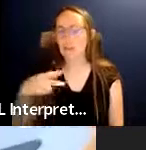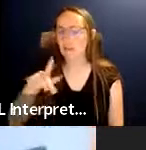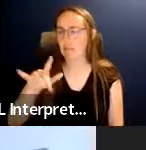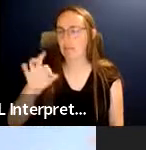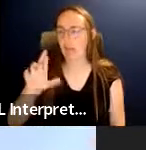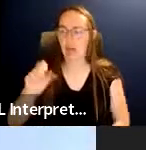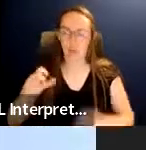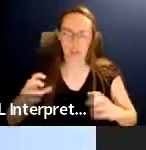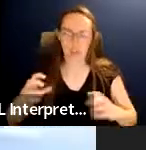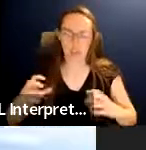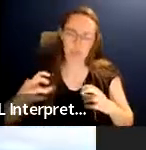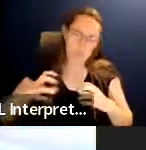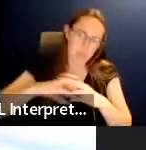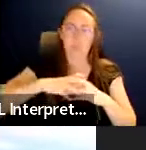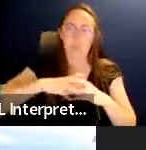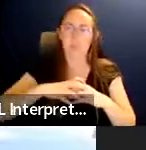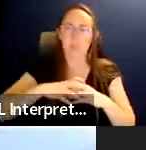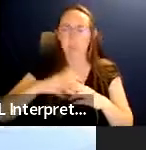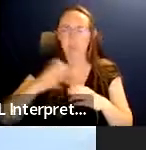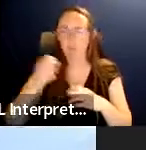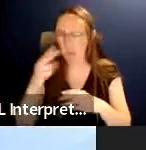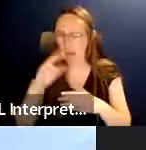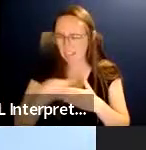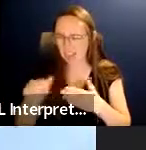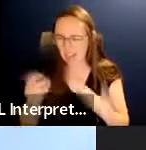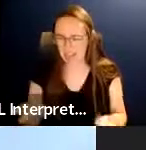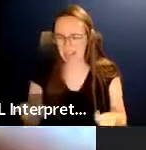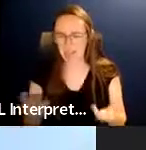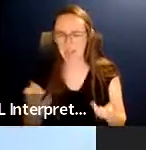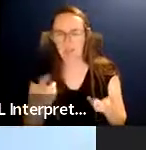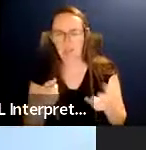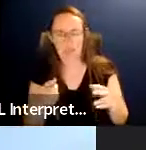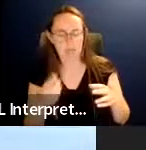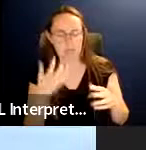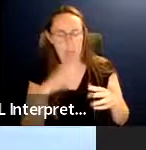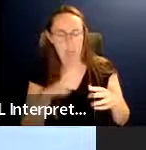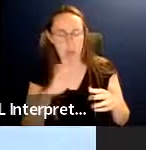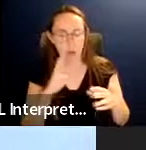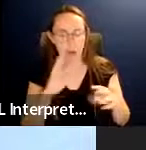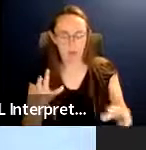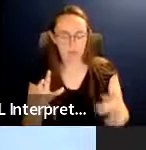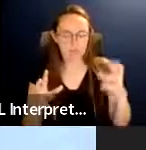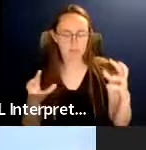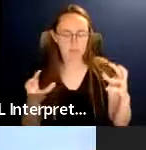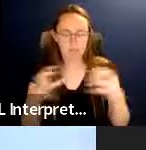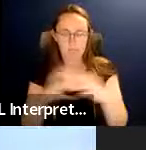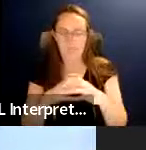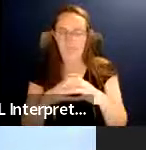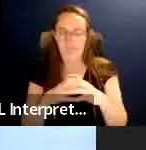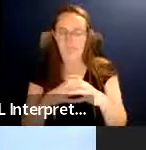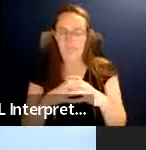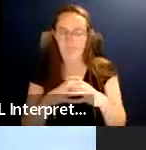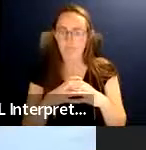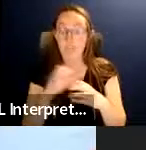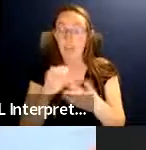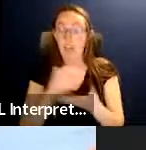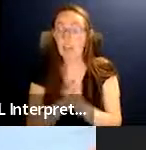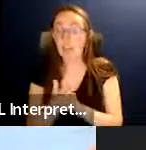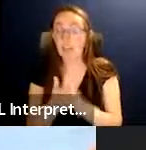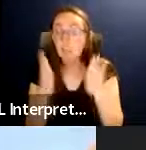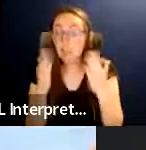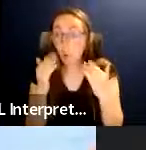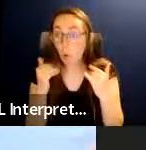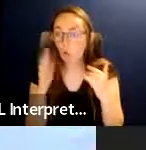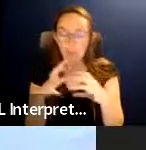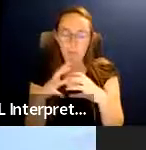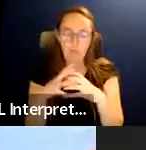So now I'm grabbing a hold of this, I've got my socket, and now all I have to do is just snap it together. And when it cools down, it's gonna get tighter. But that's